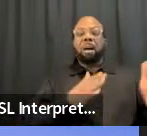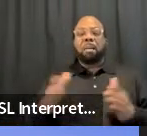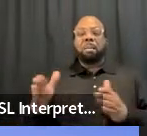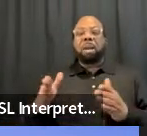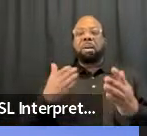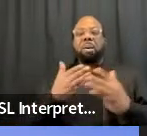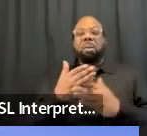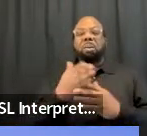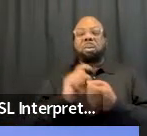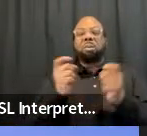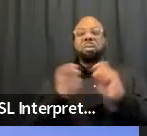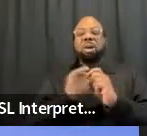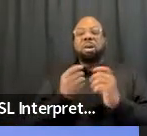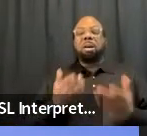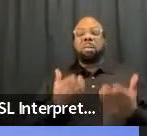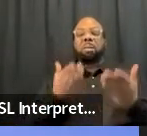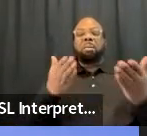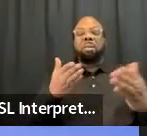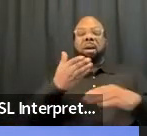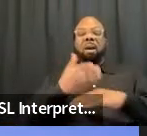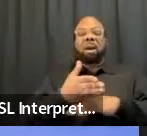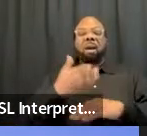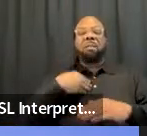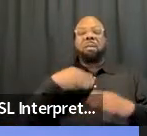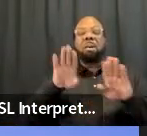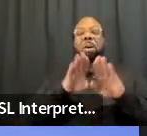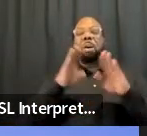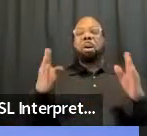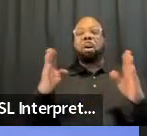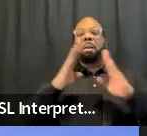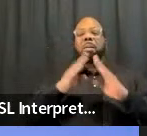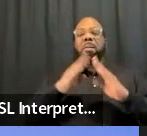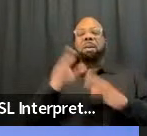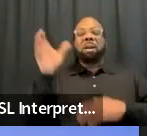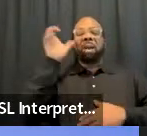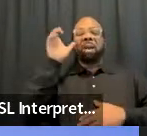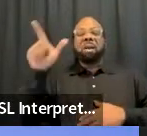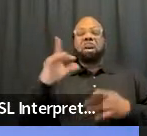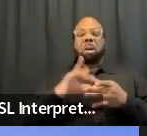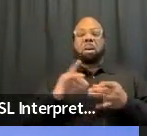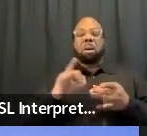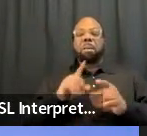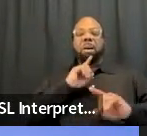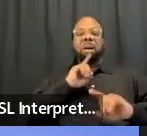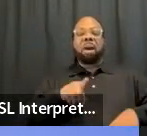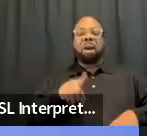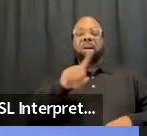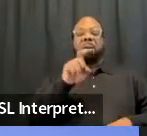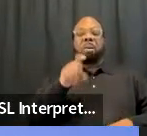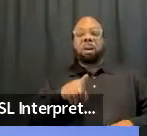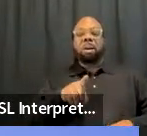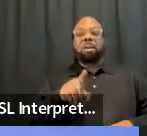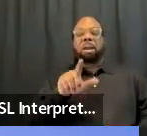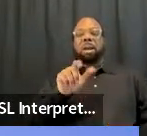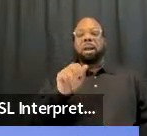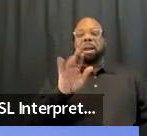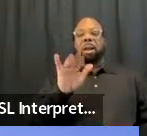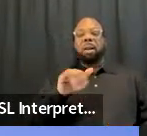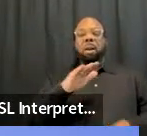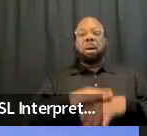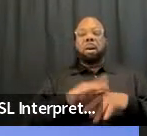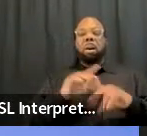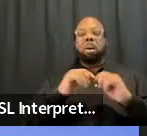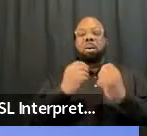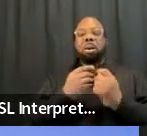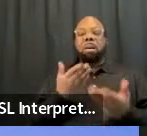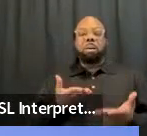changes we are proposing, and afterwards we will open the meeting up to hear your comments and answer your questions. Lara and others on the team will offer instructions